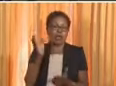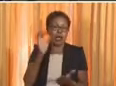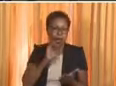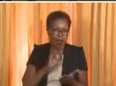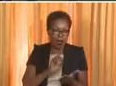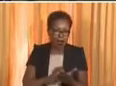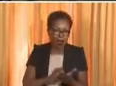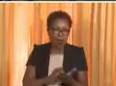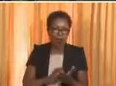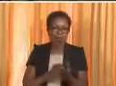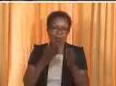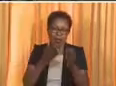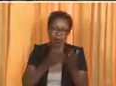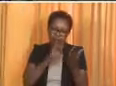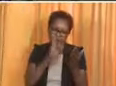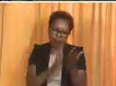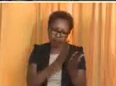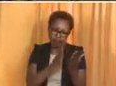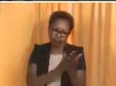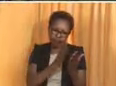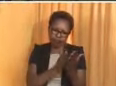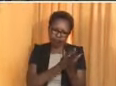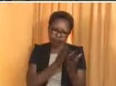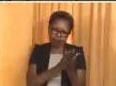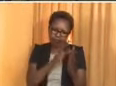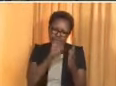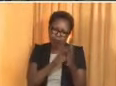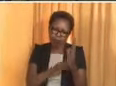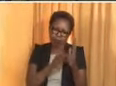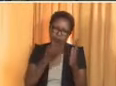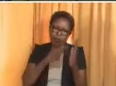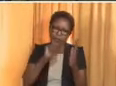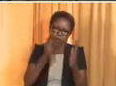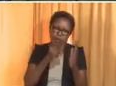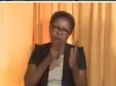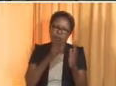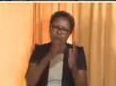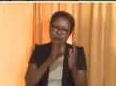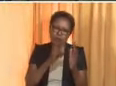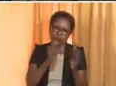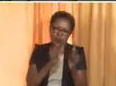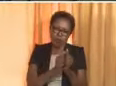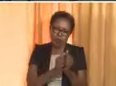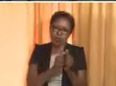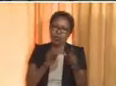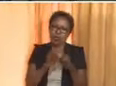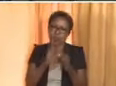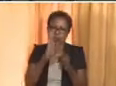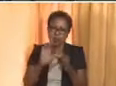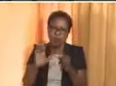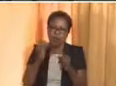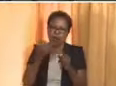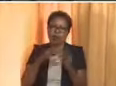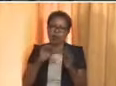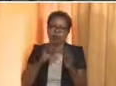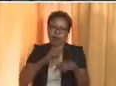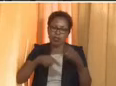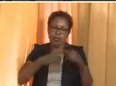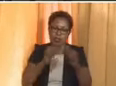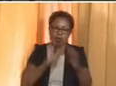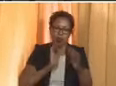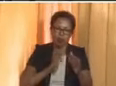having perused the Constitution of Kenya Amendment Bill 2020 in Annexure B of the report of the Steering Committee of the Implementation